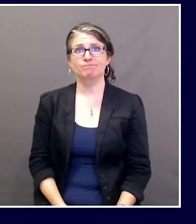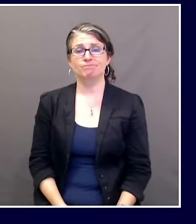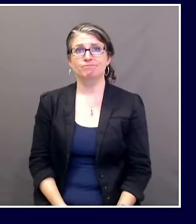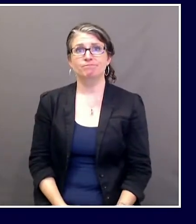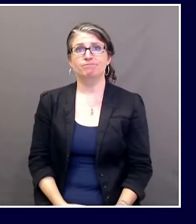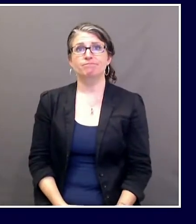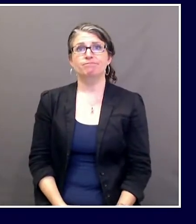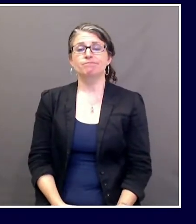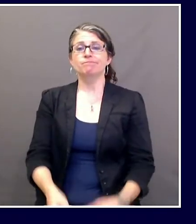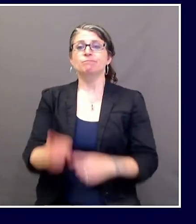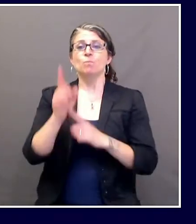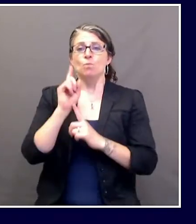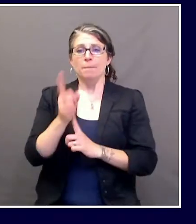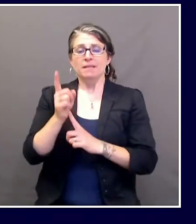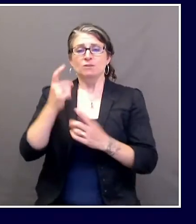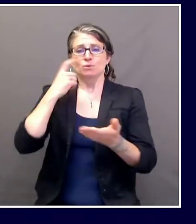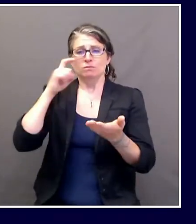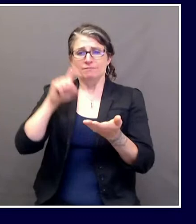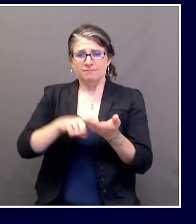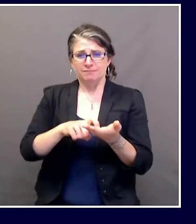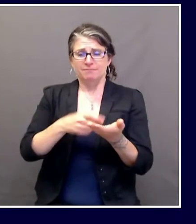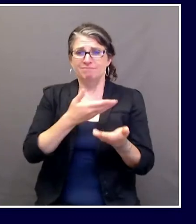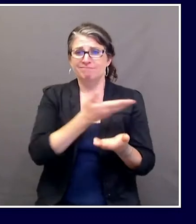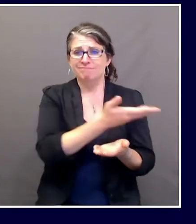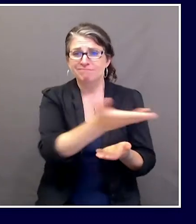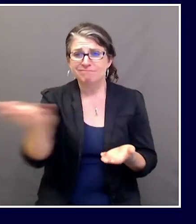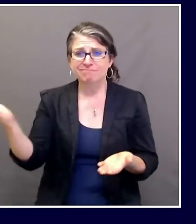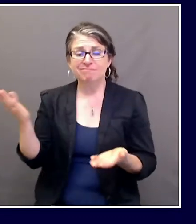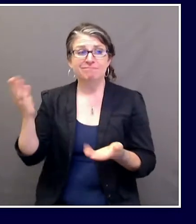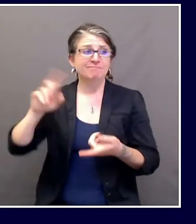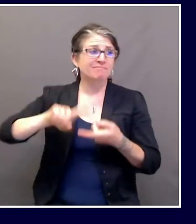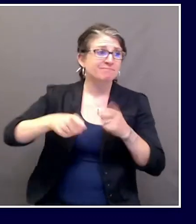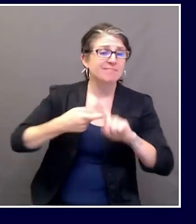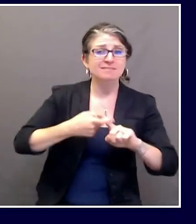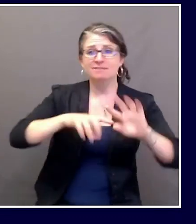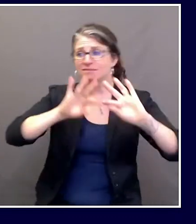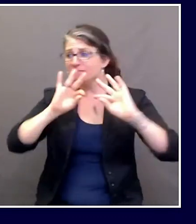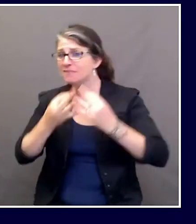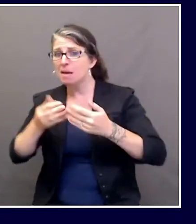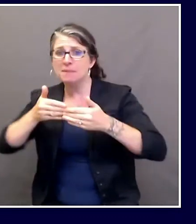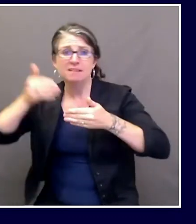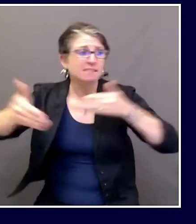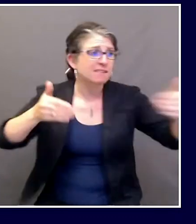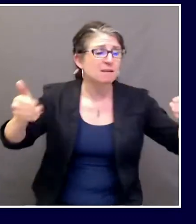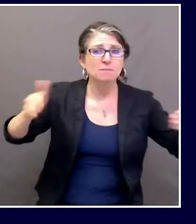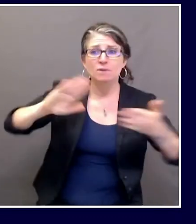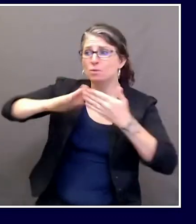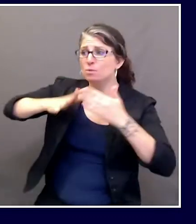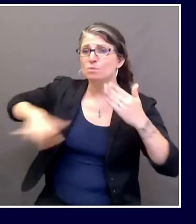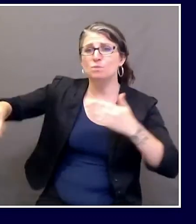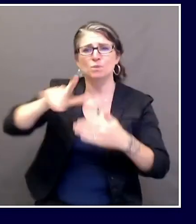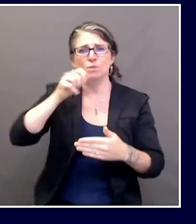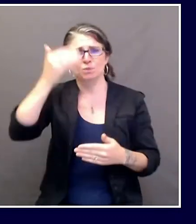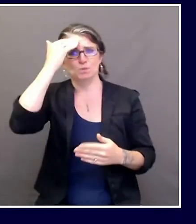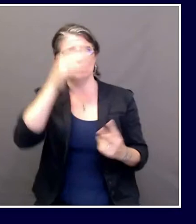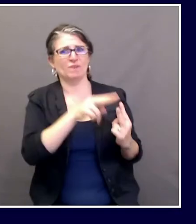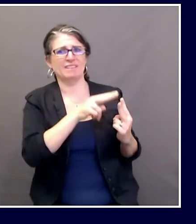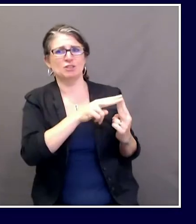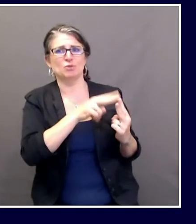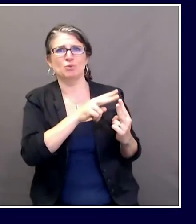our condolences to the friends, family members, and communities of both of these individuals, as well as